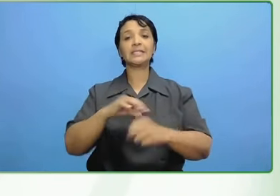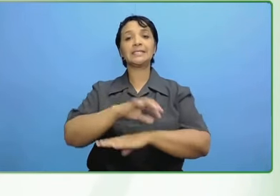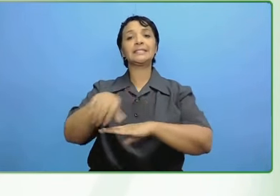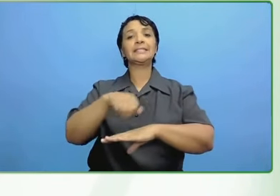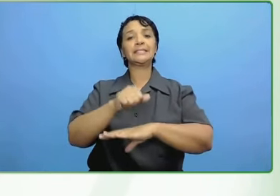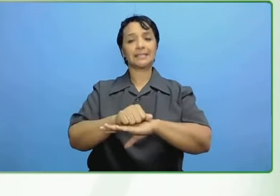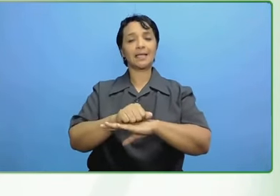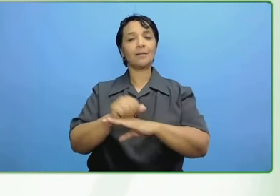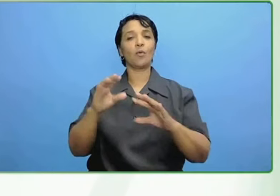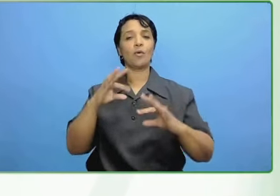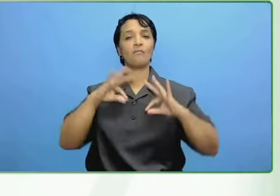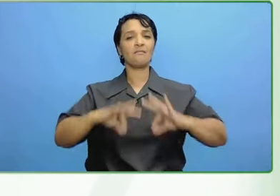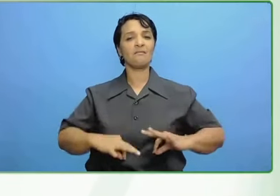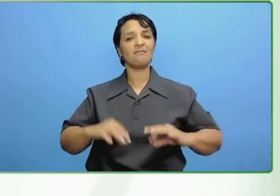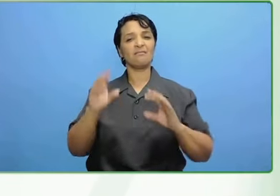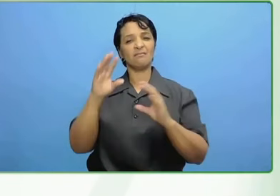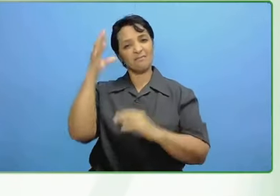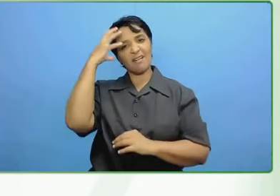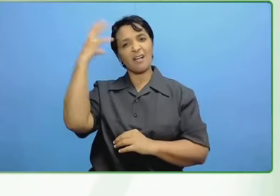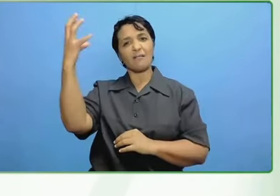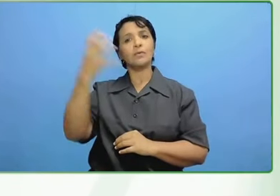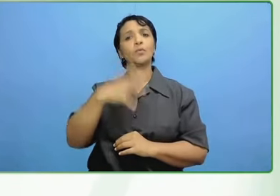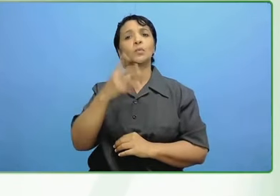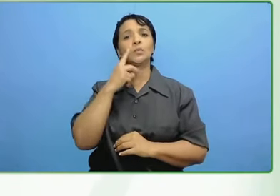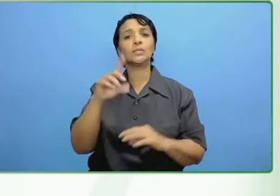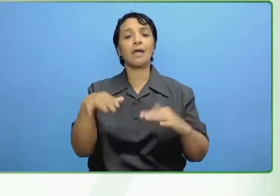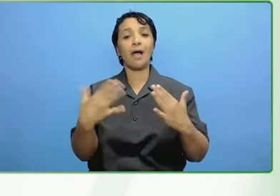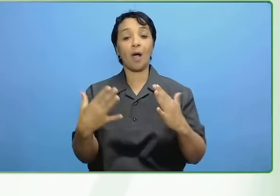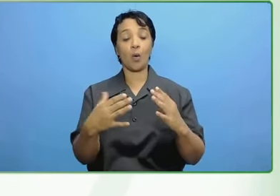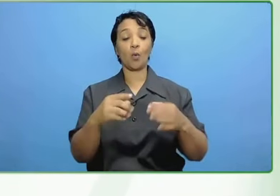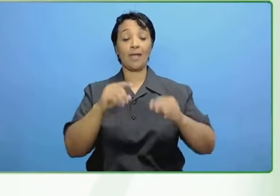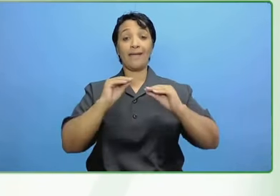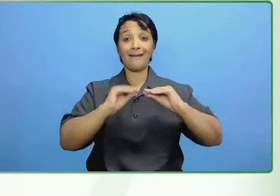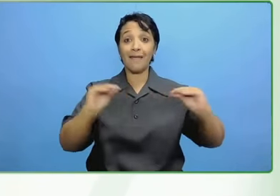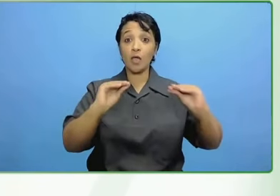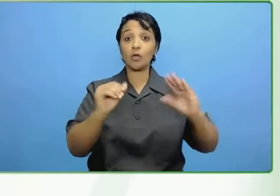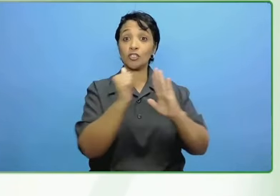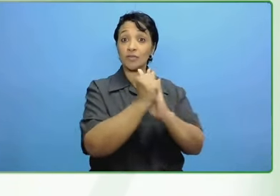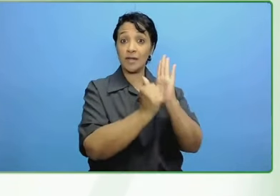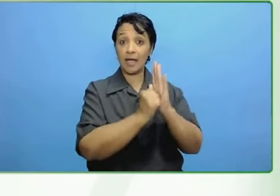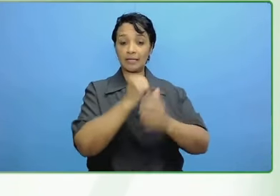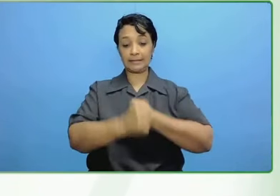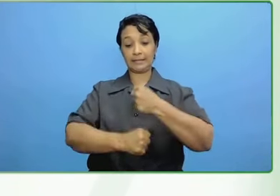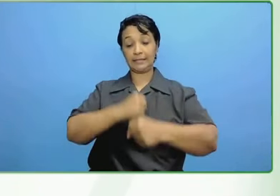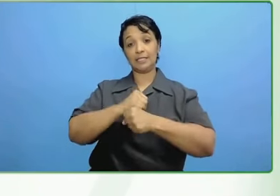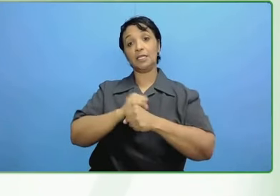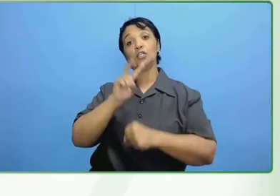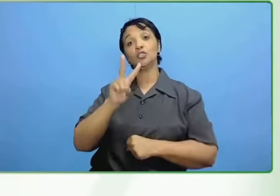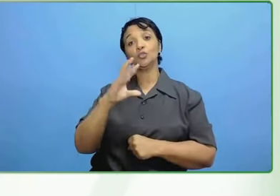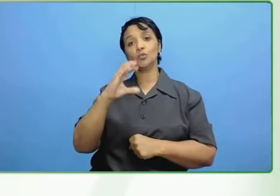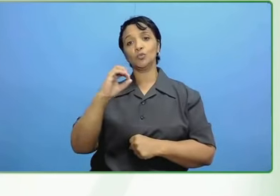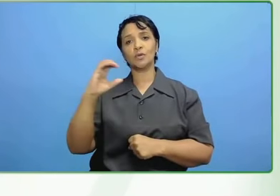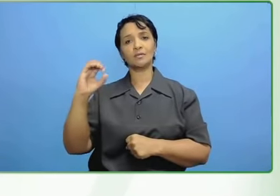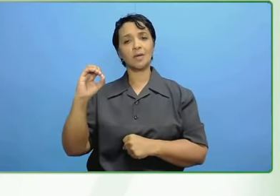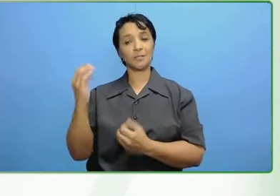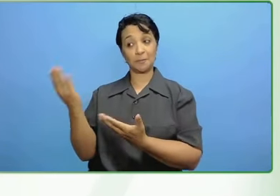to us about the amendment to the Compulsory Education Act 2000. So the floor is now with you, Eric.